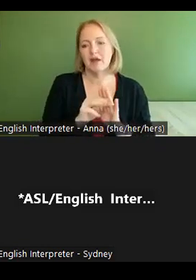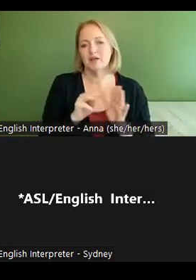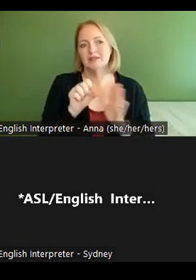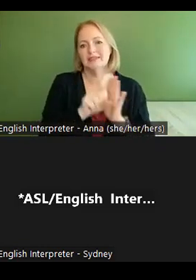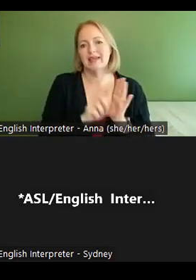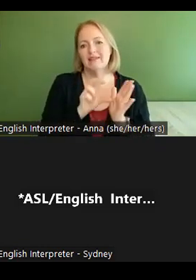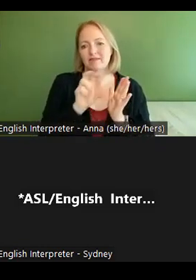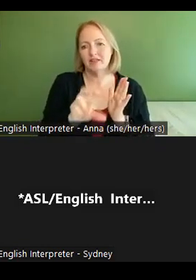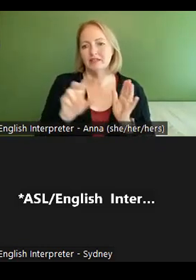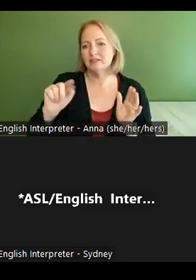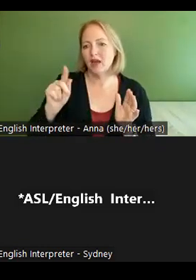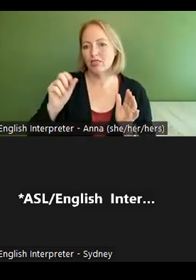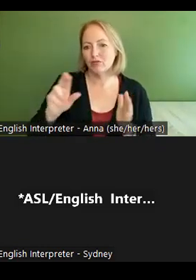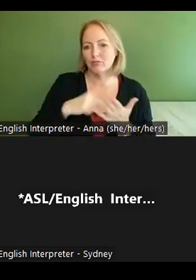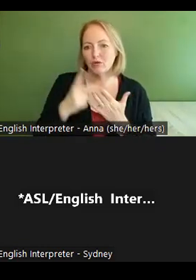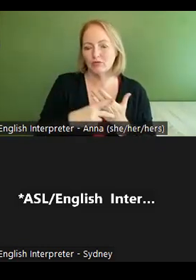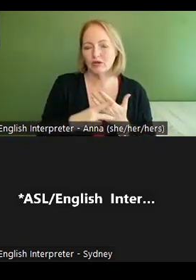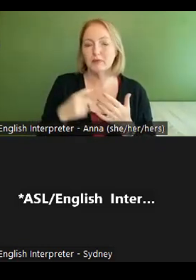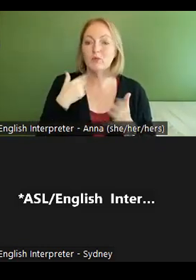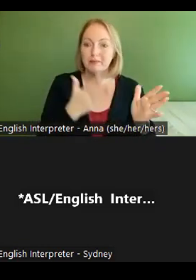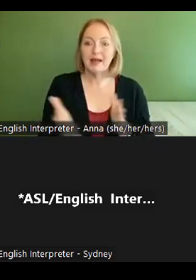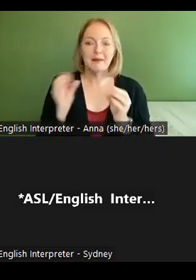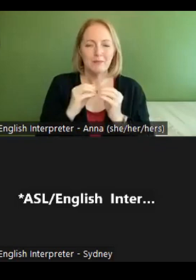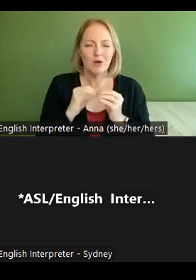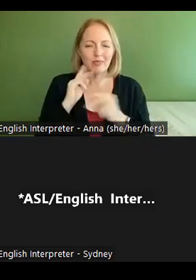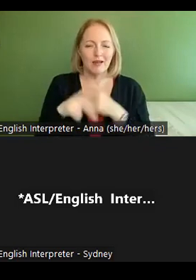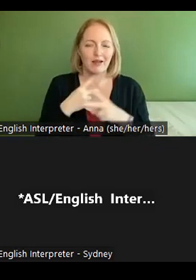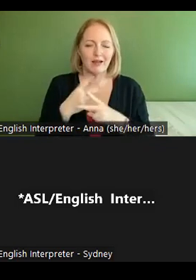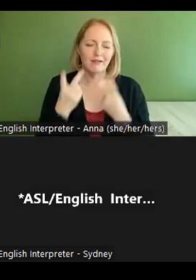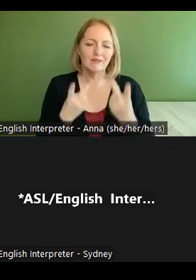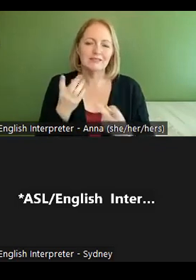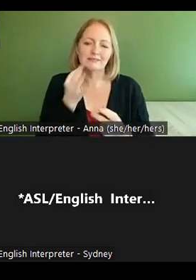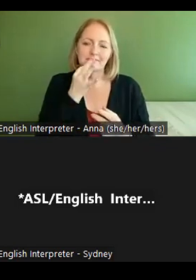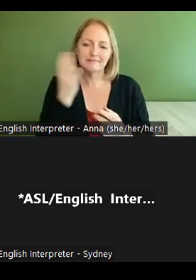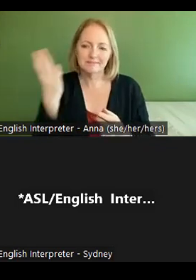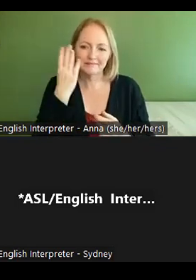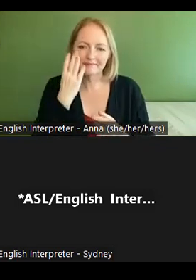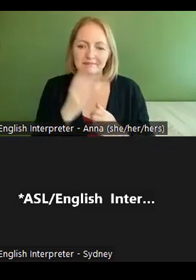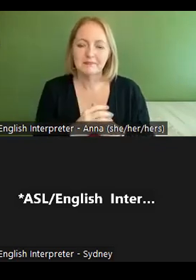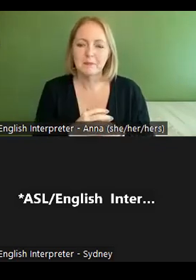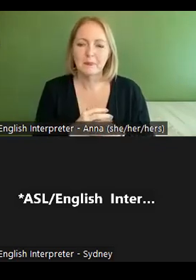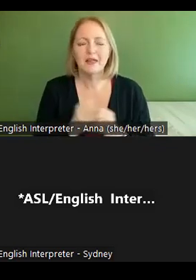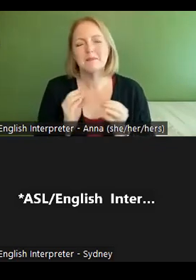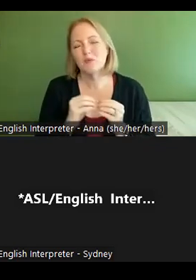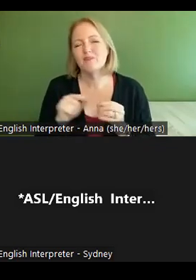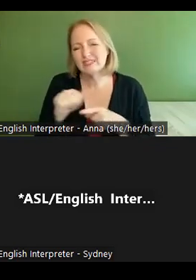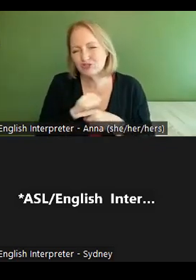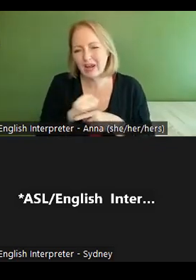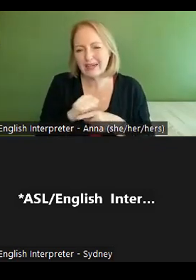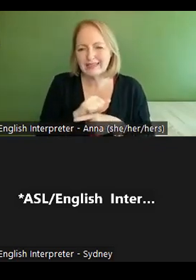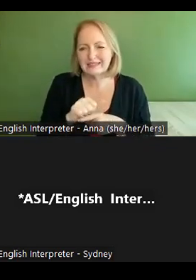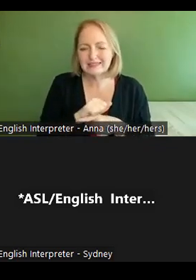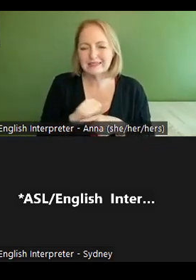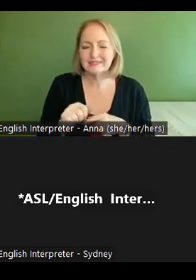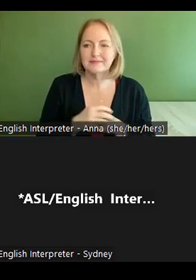toddler program. We plan to do more of these visits coming up and more of these trainings so